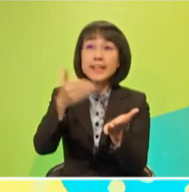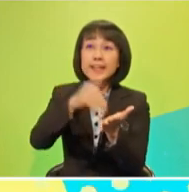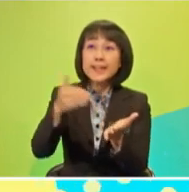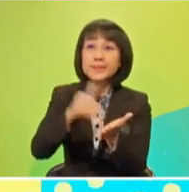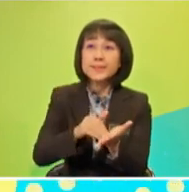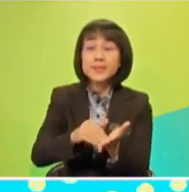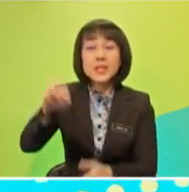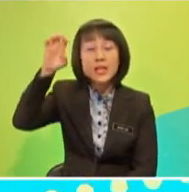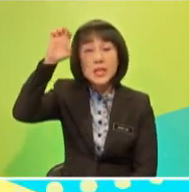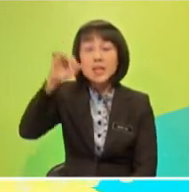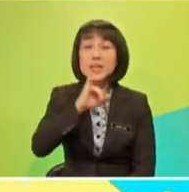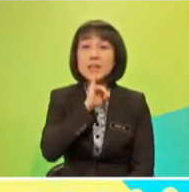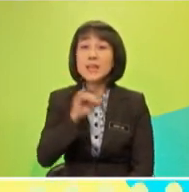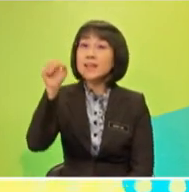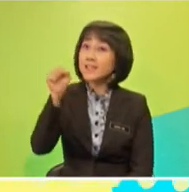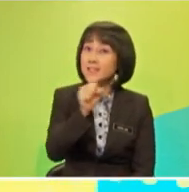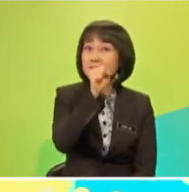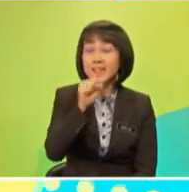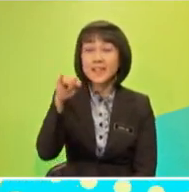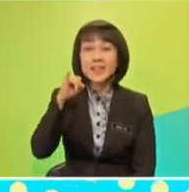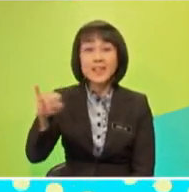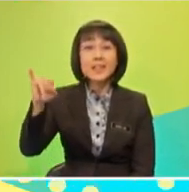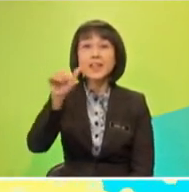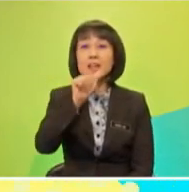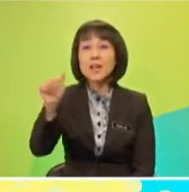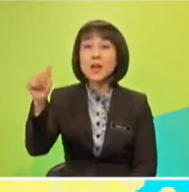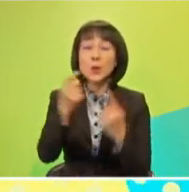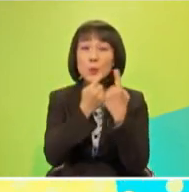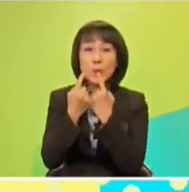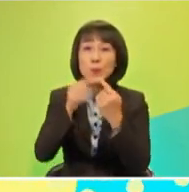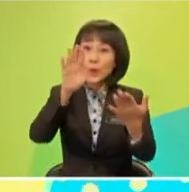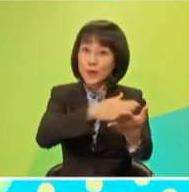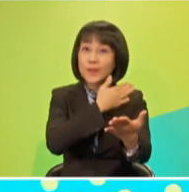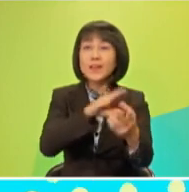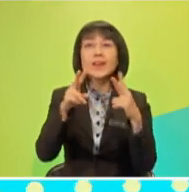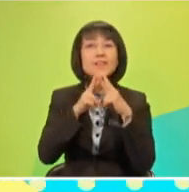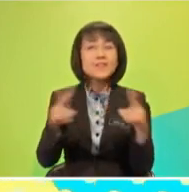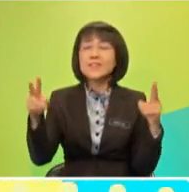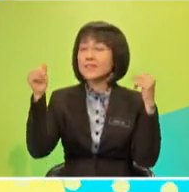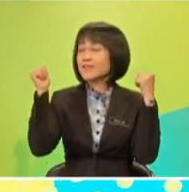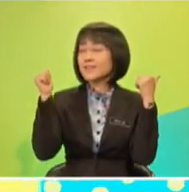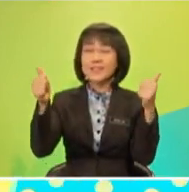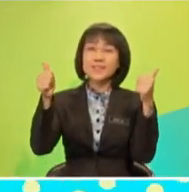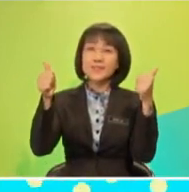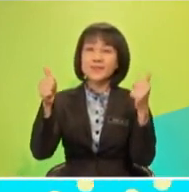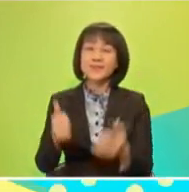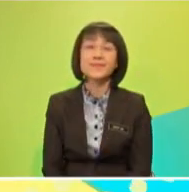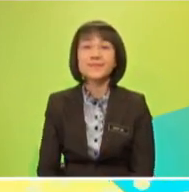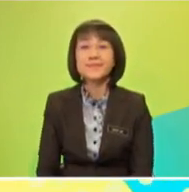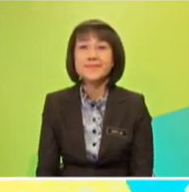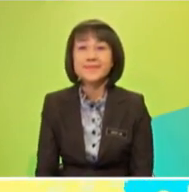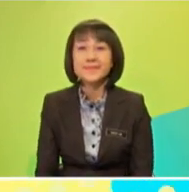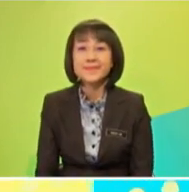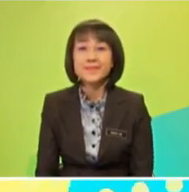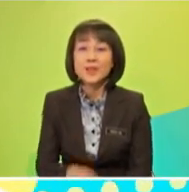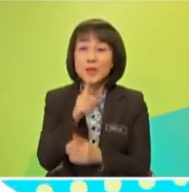singing a birthday song. Very good. Very good. Okay, that is how charades are